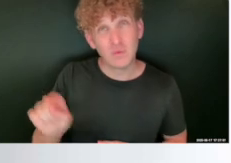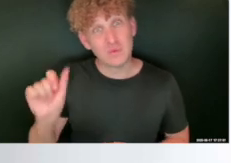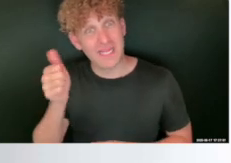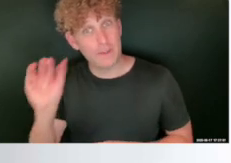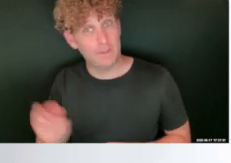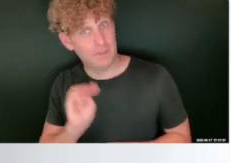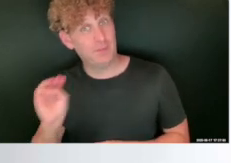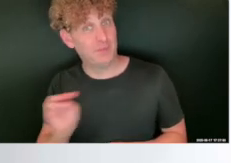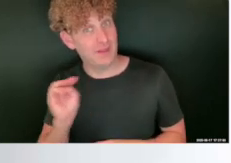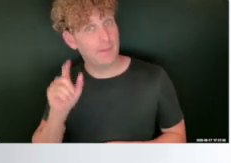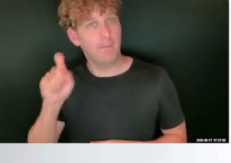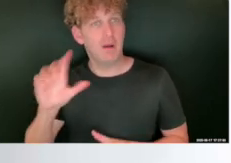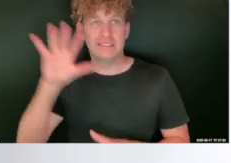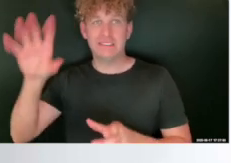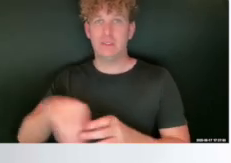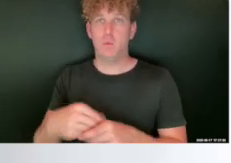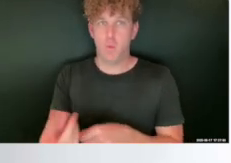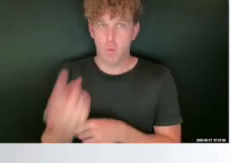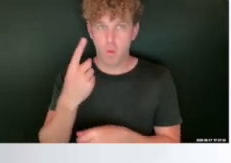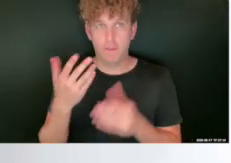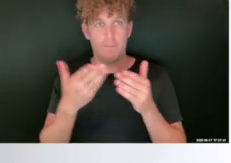to experience mobility without a car.